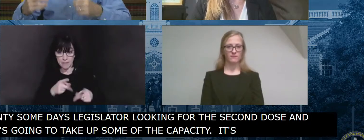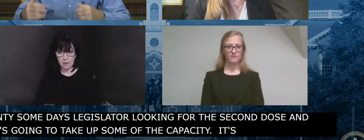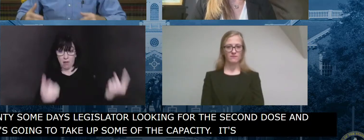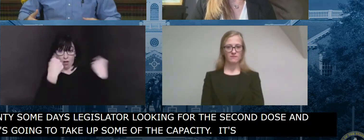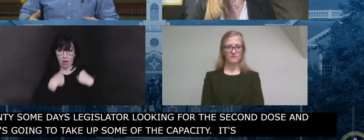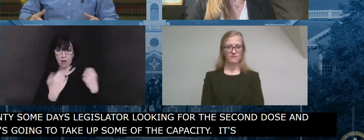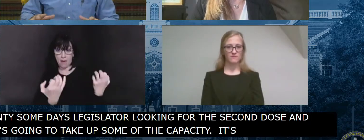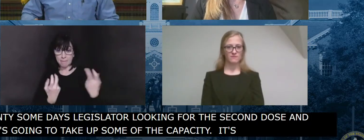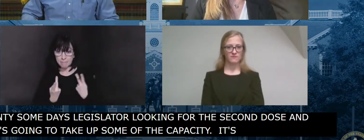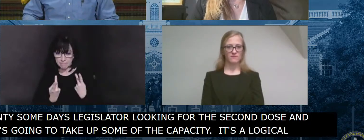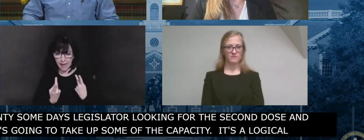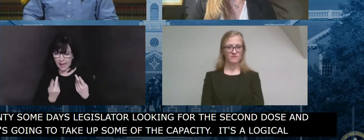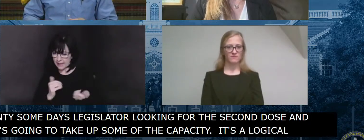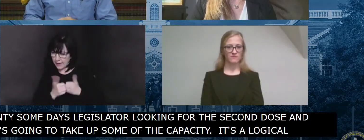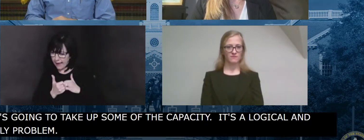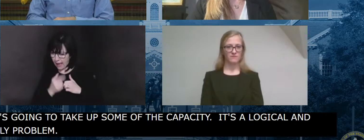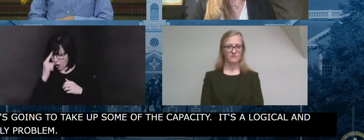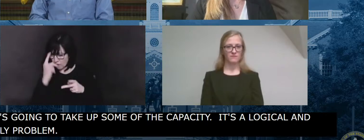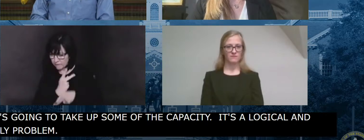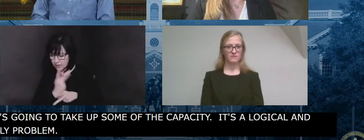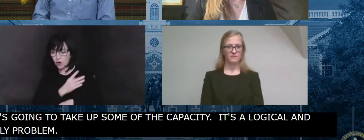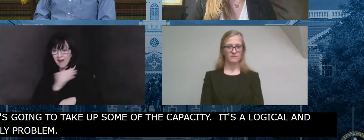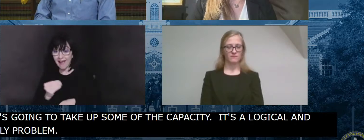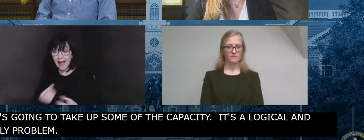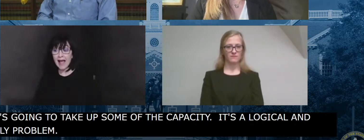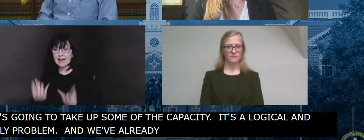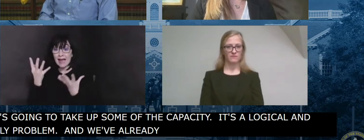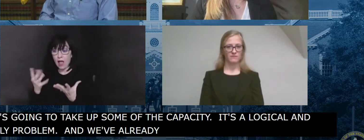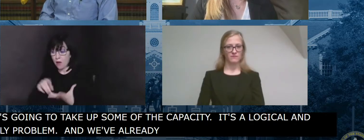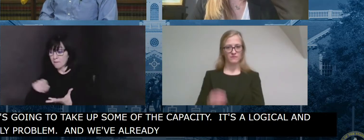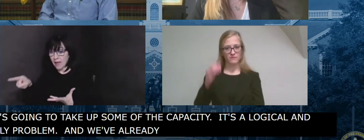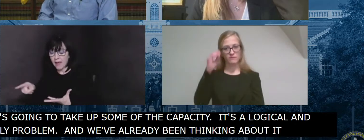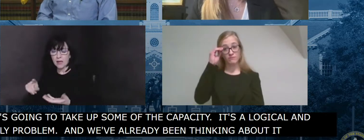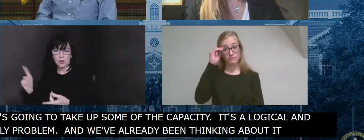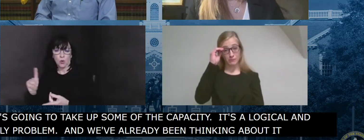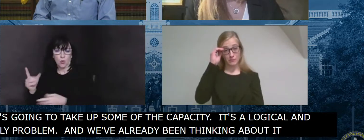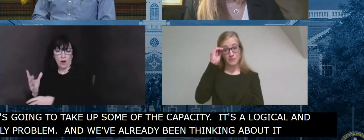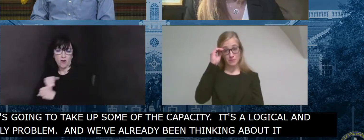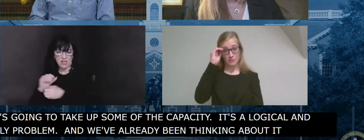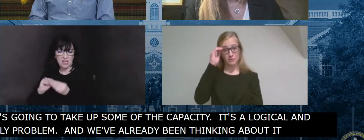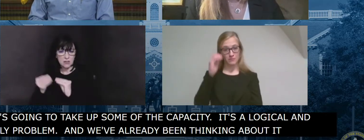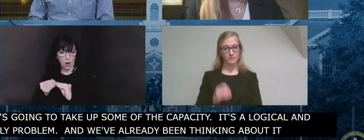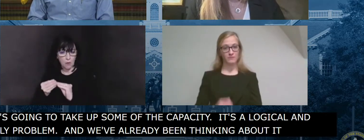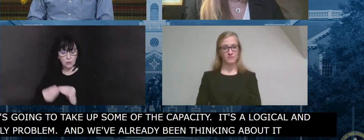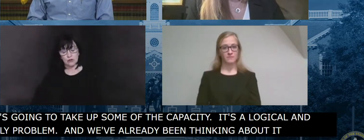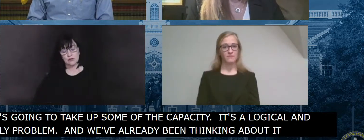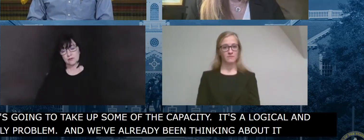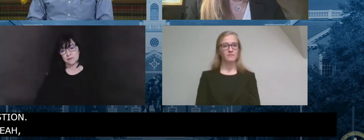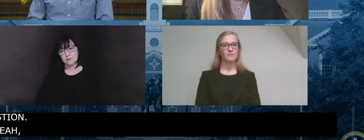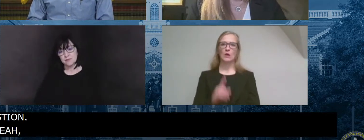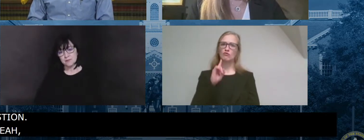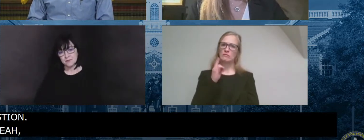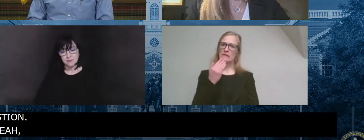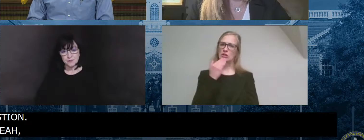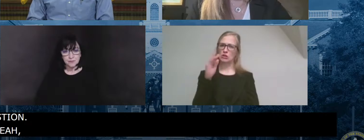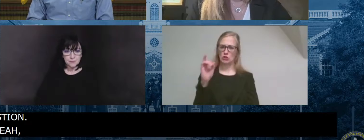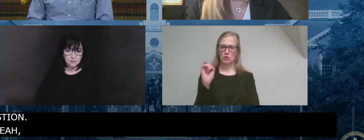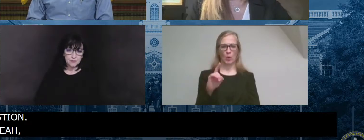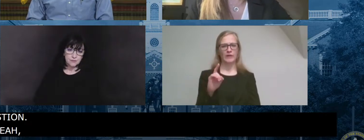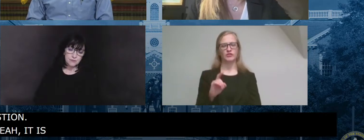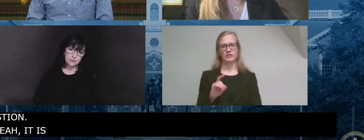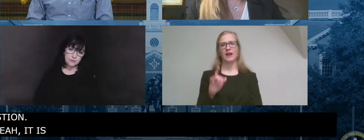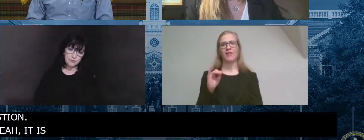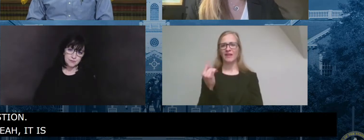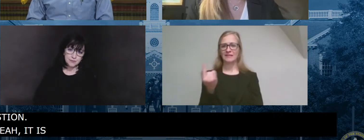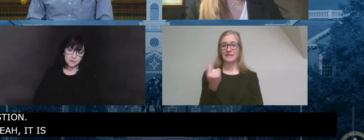been thinking about. Great question. Yeah, it really is a great question. And it's, it's something